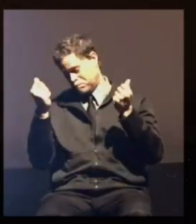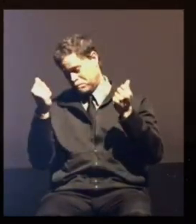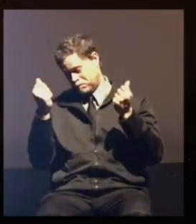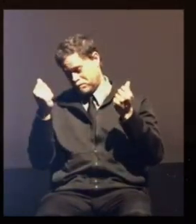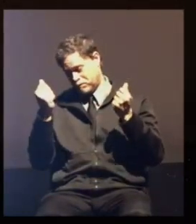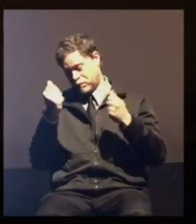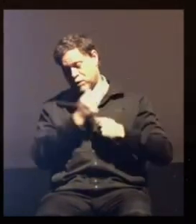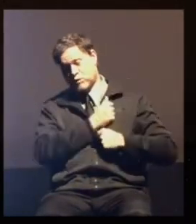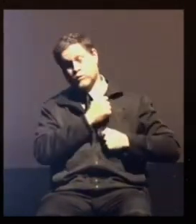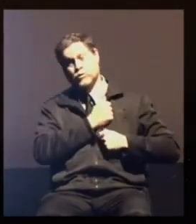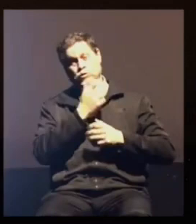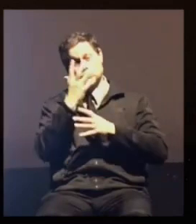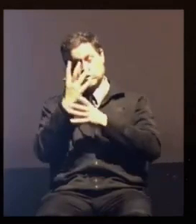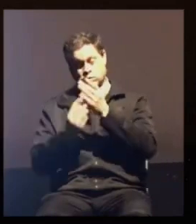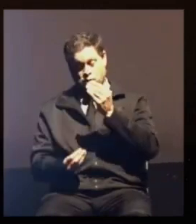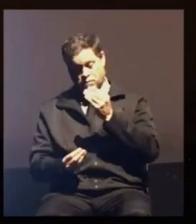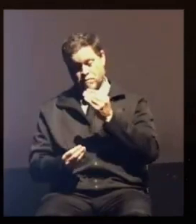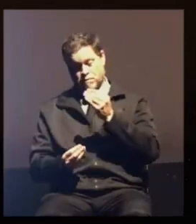The soldier was gone.